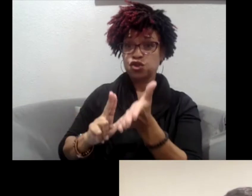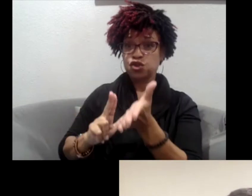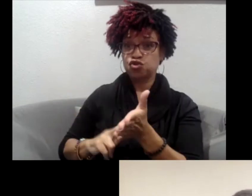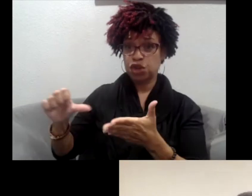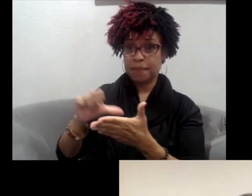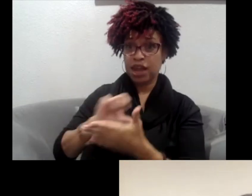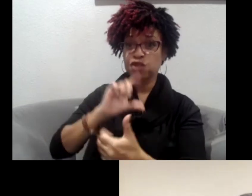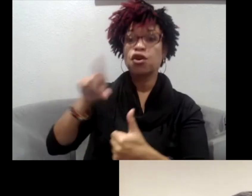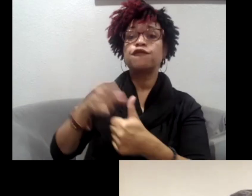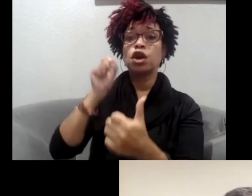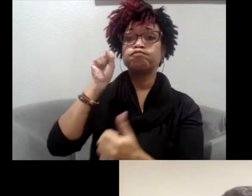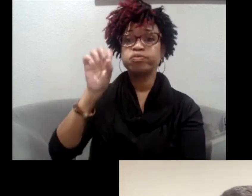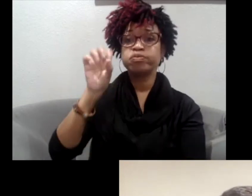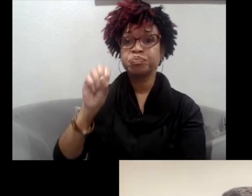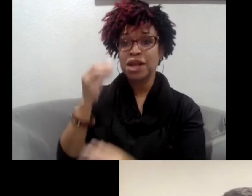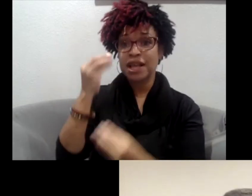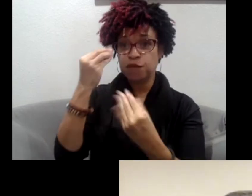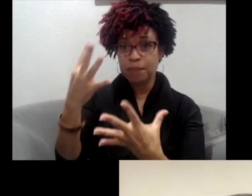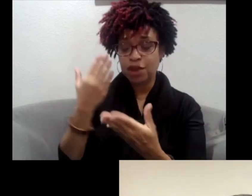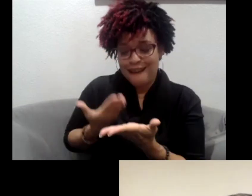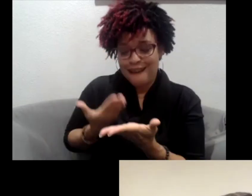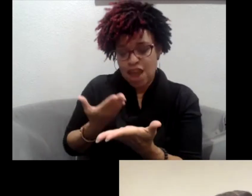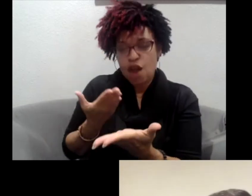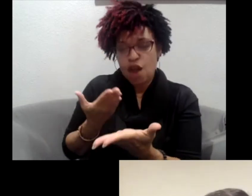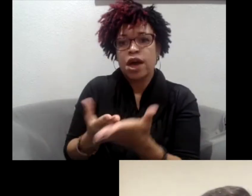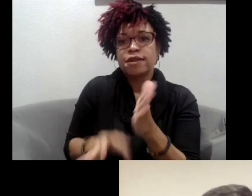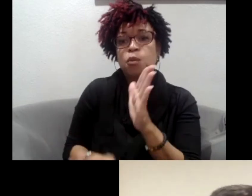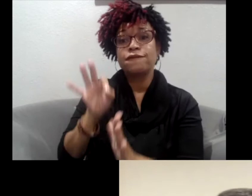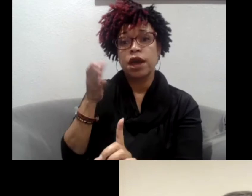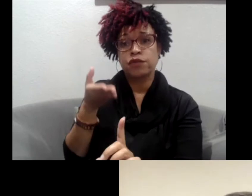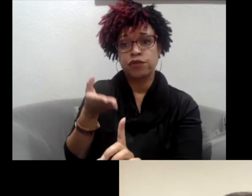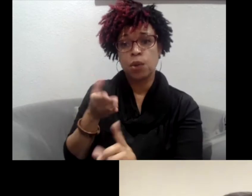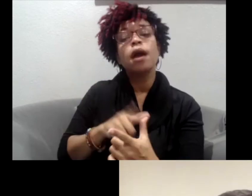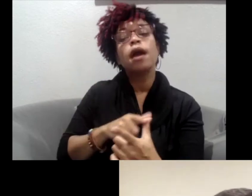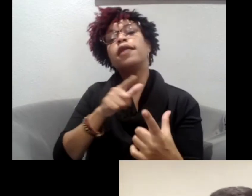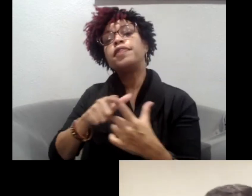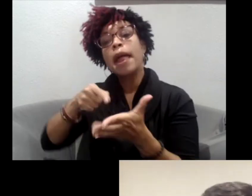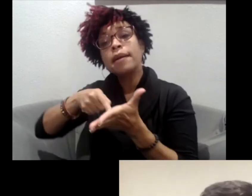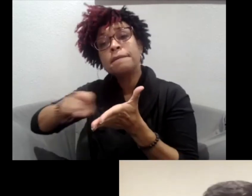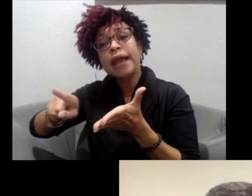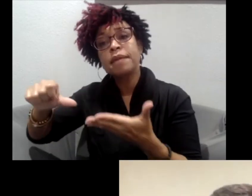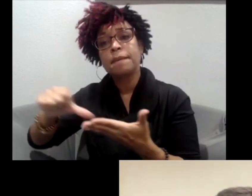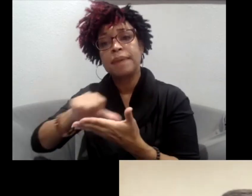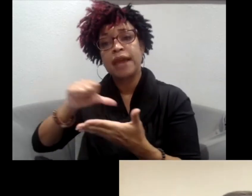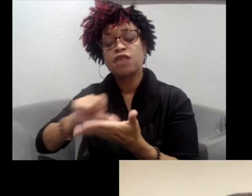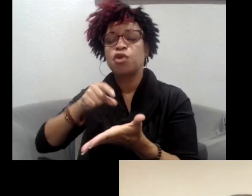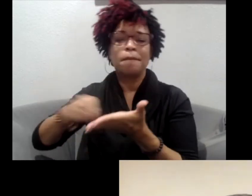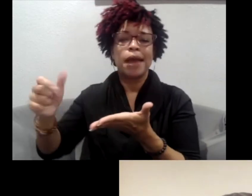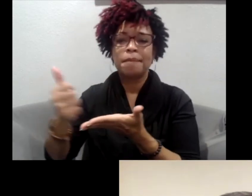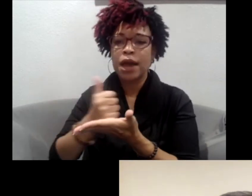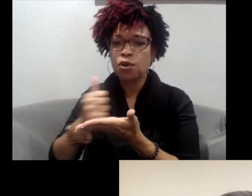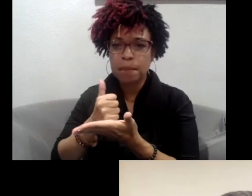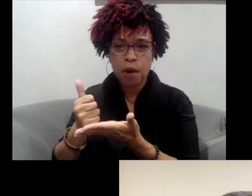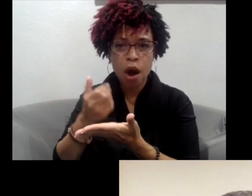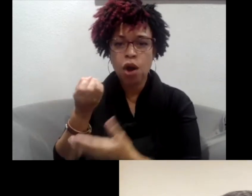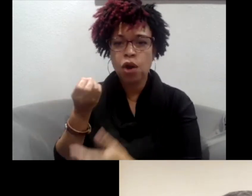in your information, it verifies that it can find you. Then it takes you to the payment page where you can pay by credit card then, or if let's